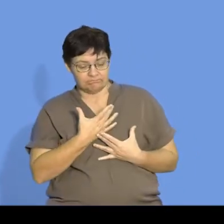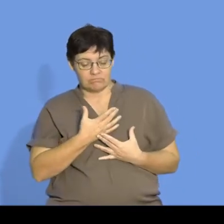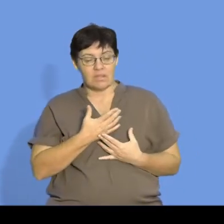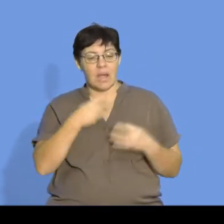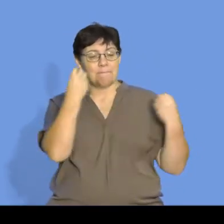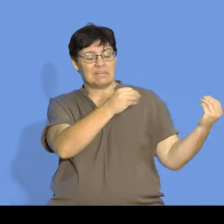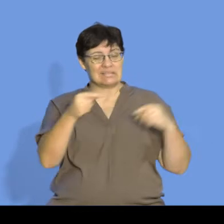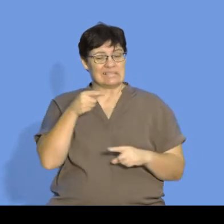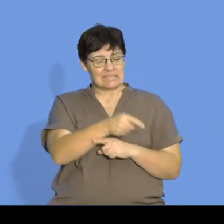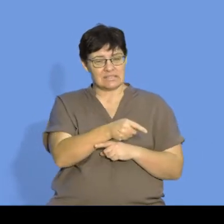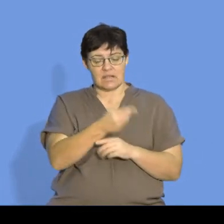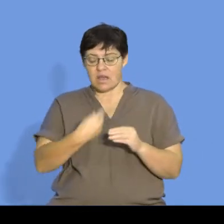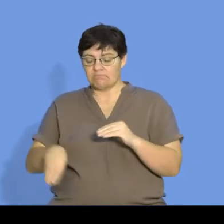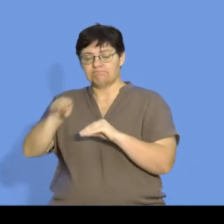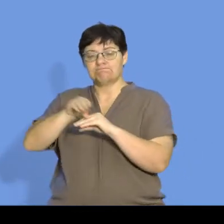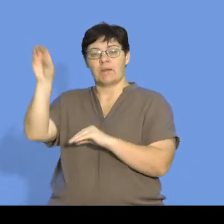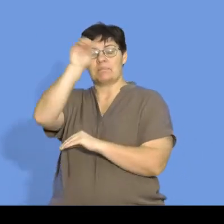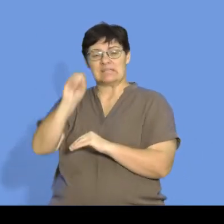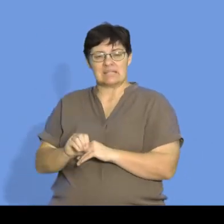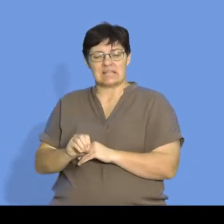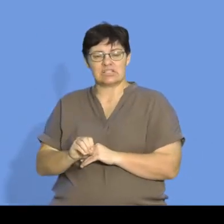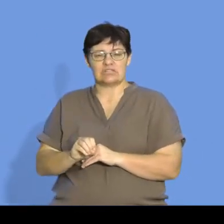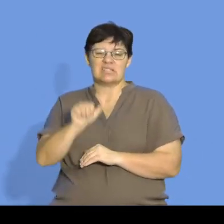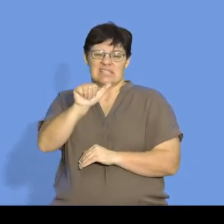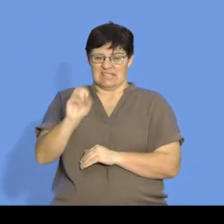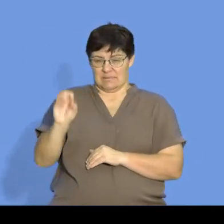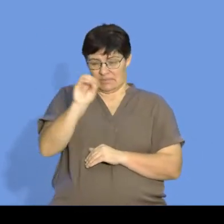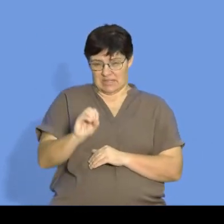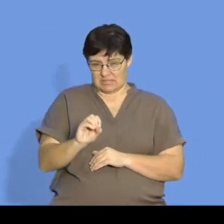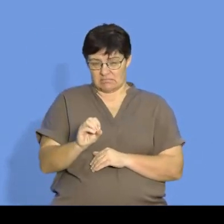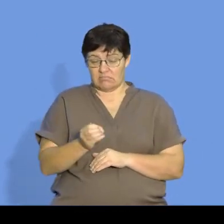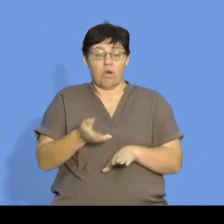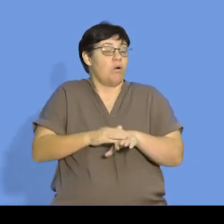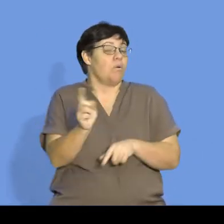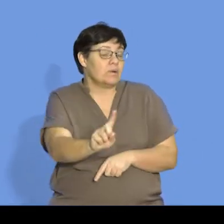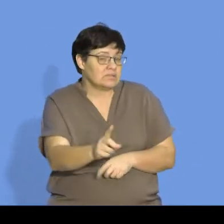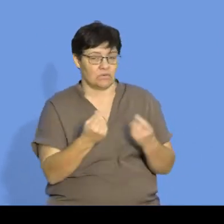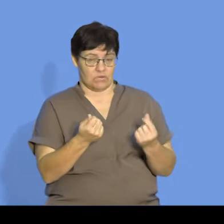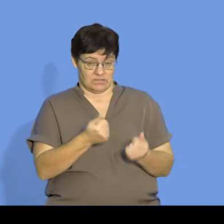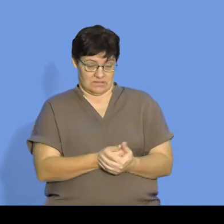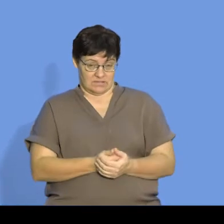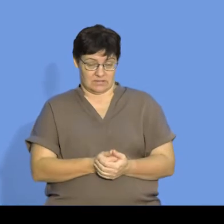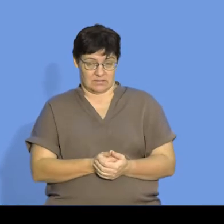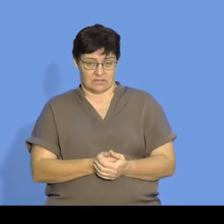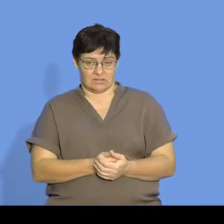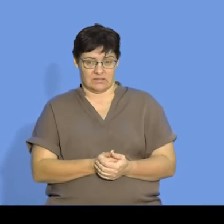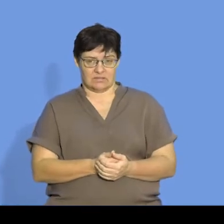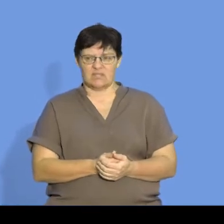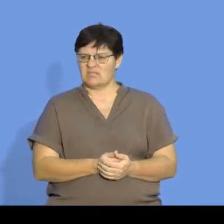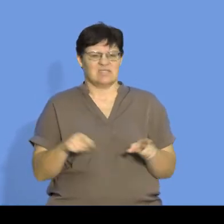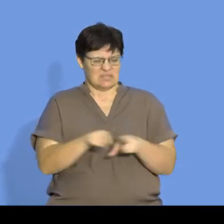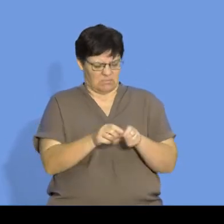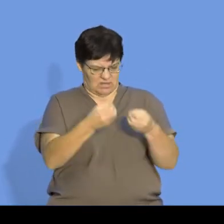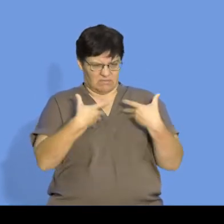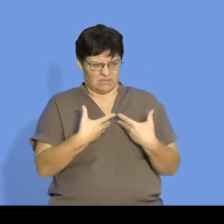business uses a markup percentage of 60% on cost. Once again, remember, whenever you are